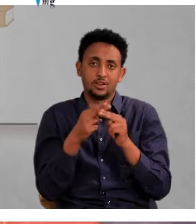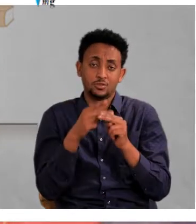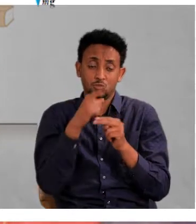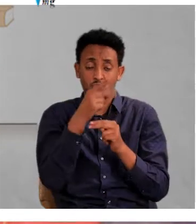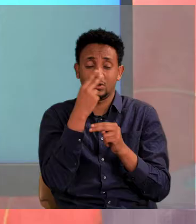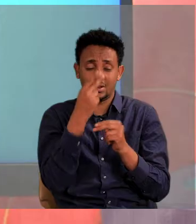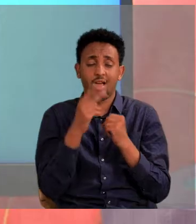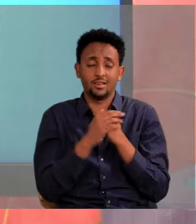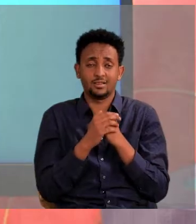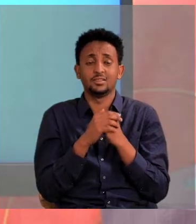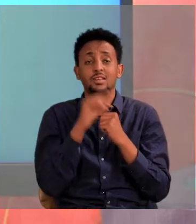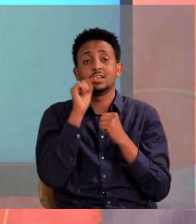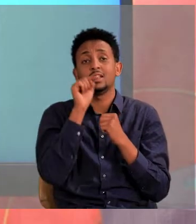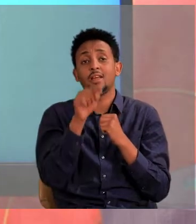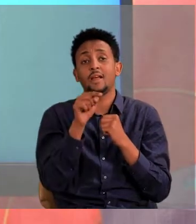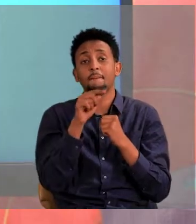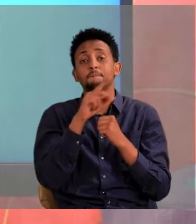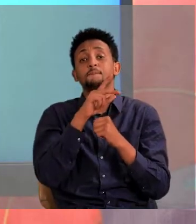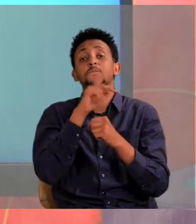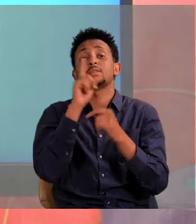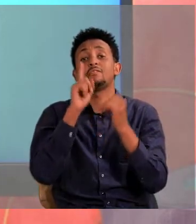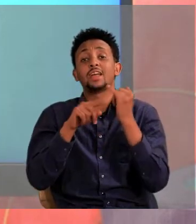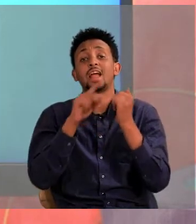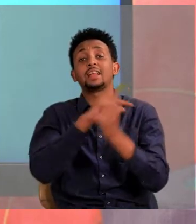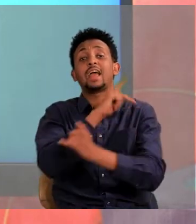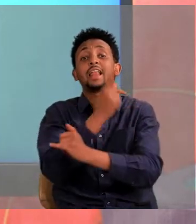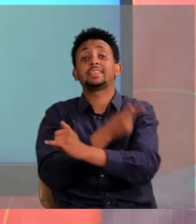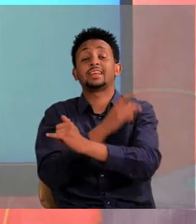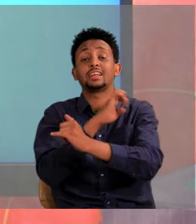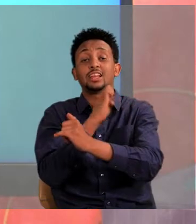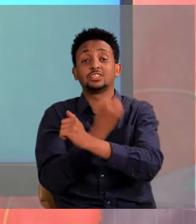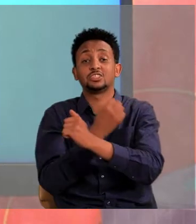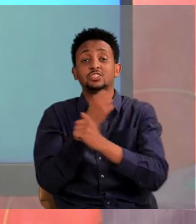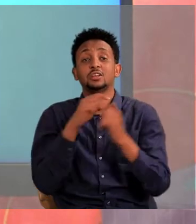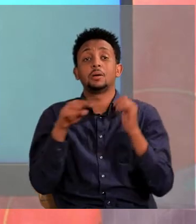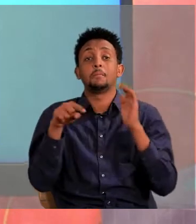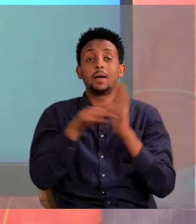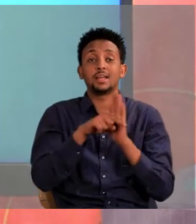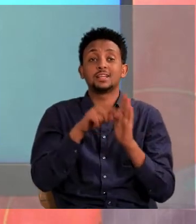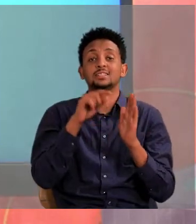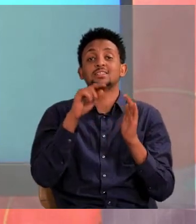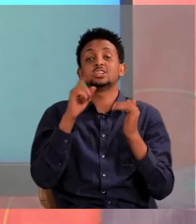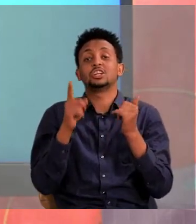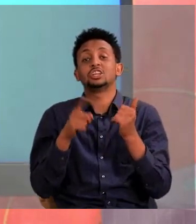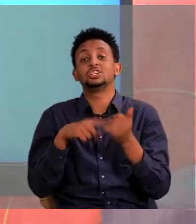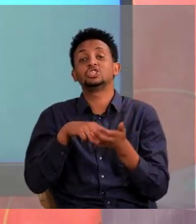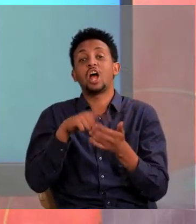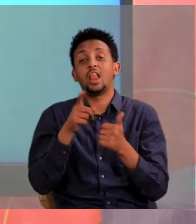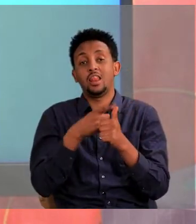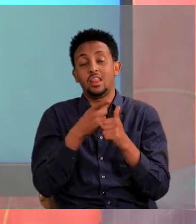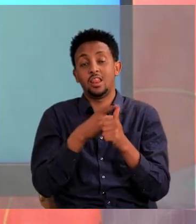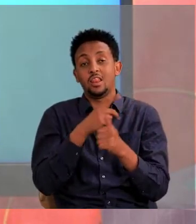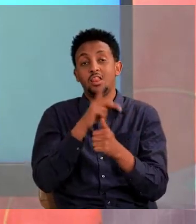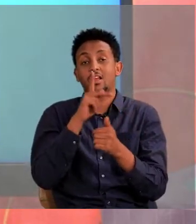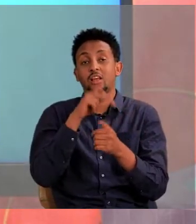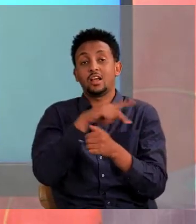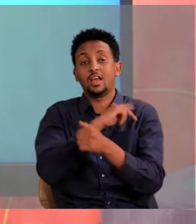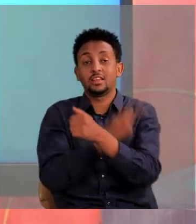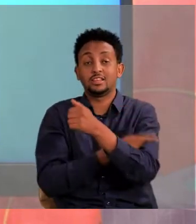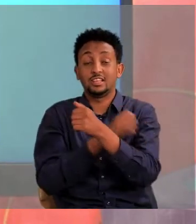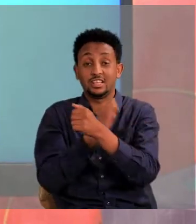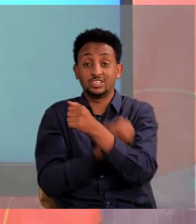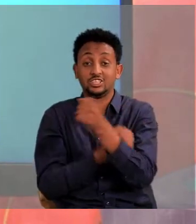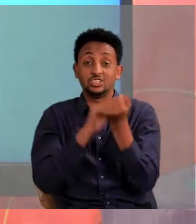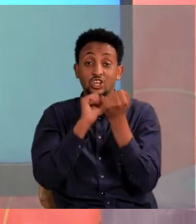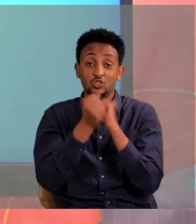that. Here, the final kinetic energy minus the initial kinetic energy is given to be the change